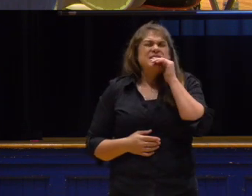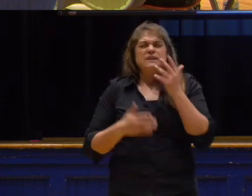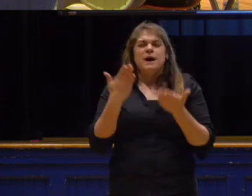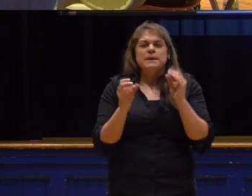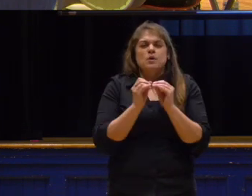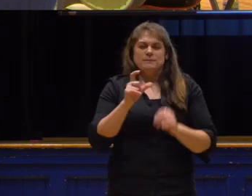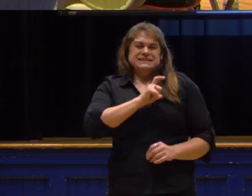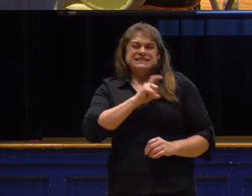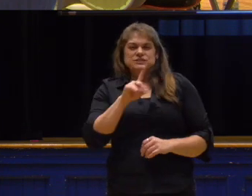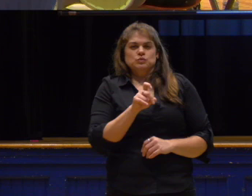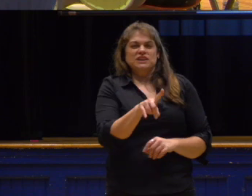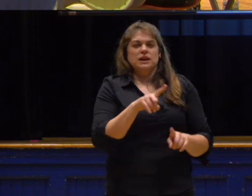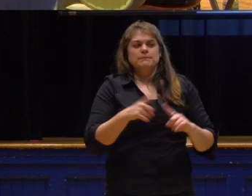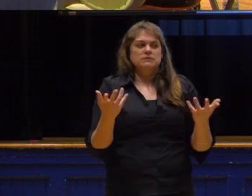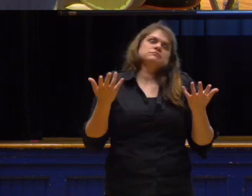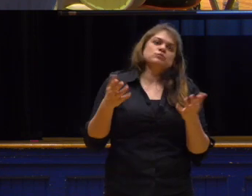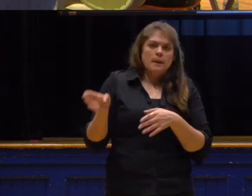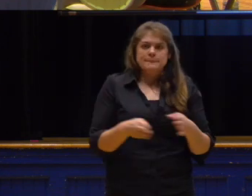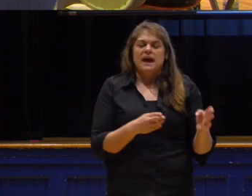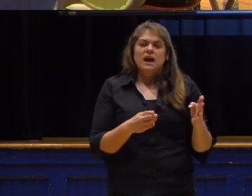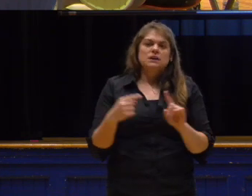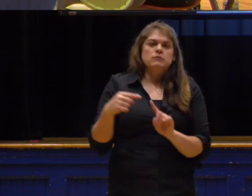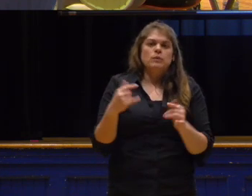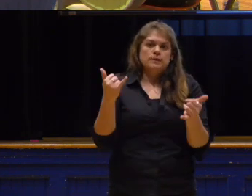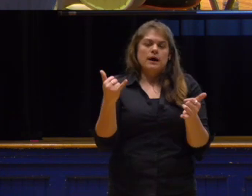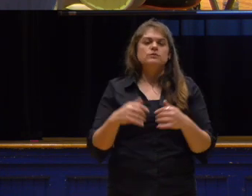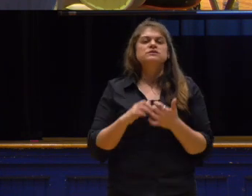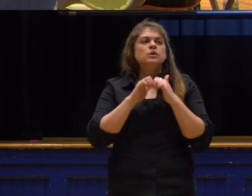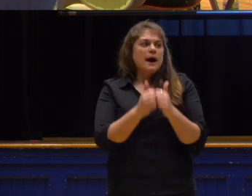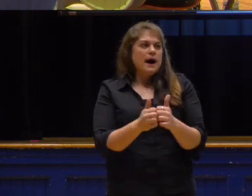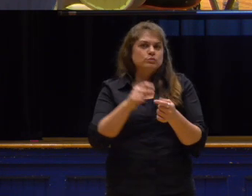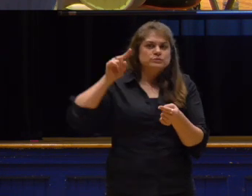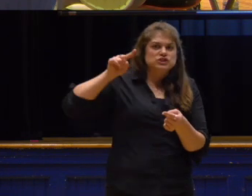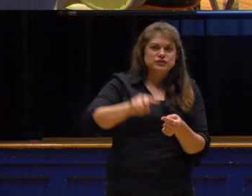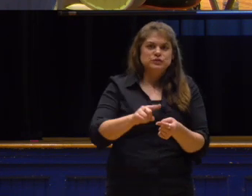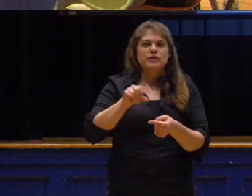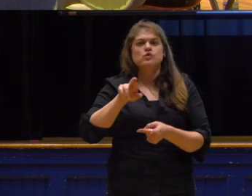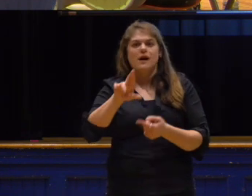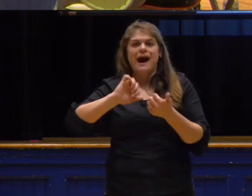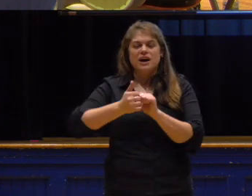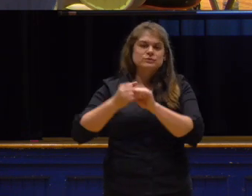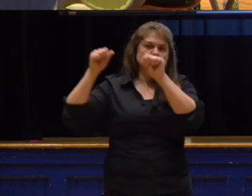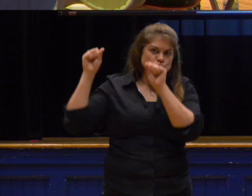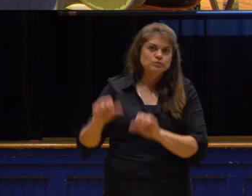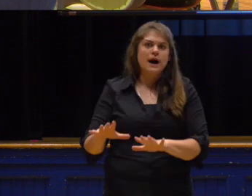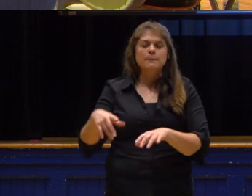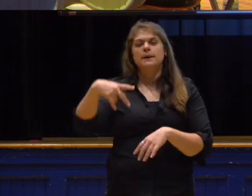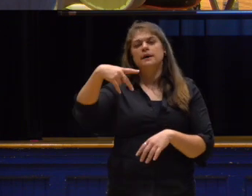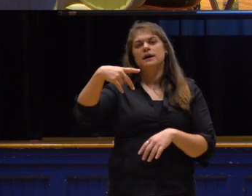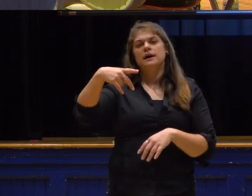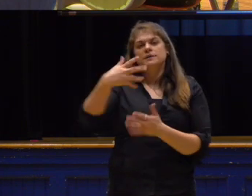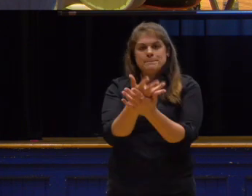and this is probably a law enforcement question, but since we're in the planning stages, how can we reduce or absolutely get rid of